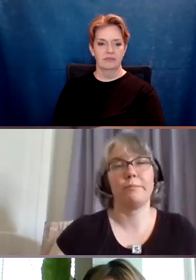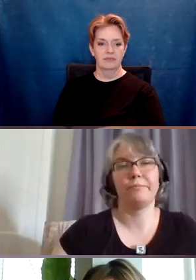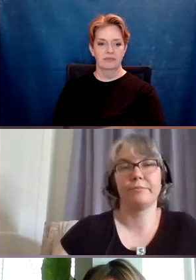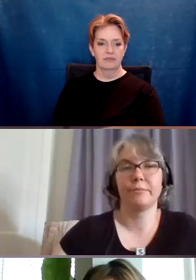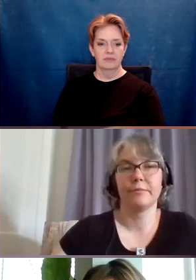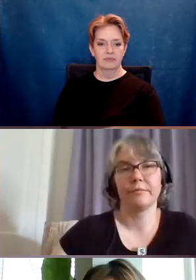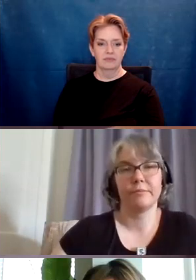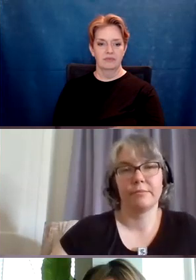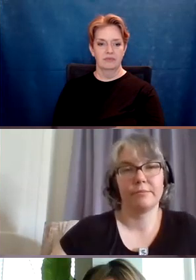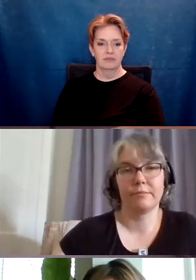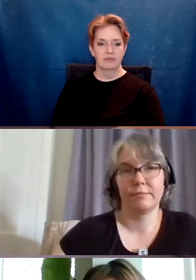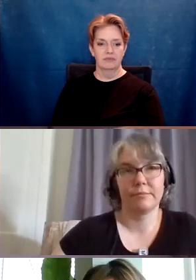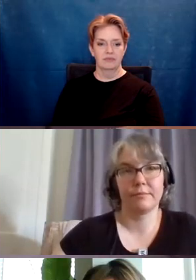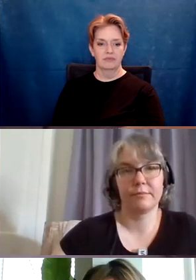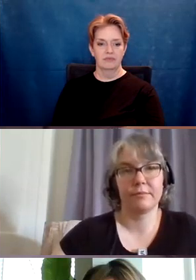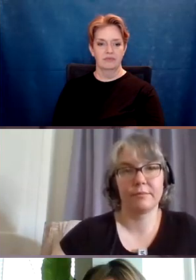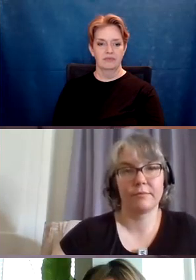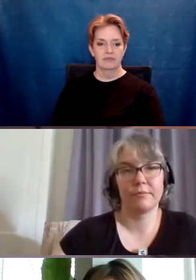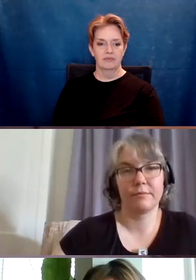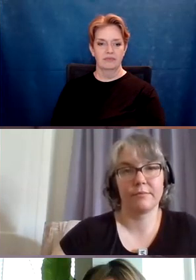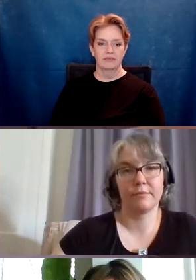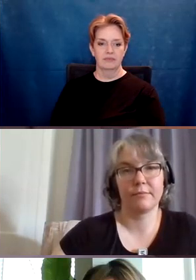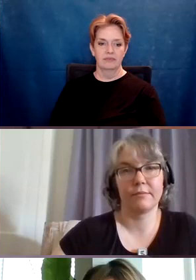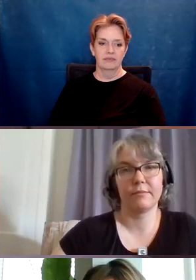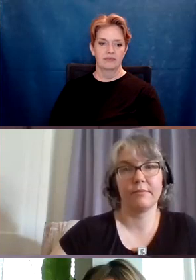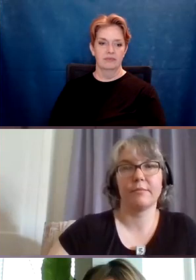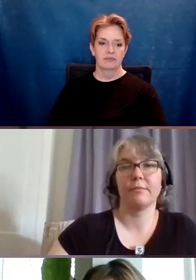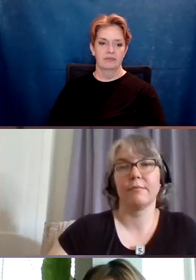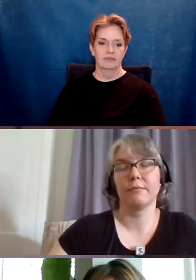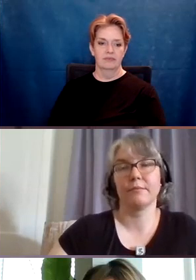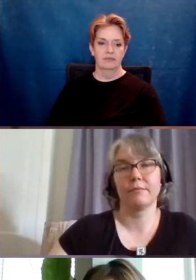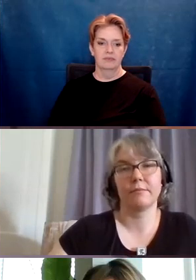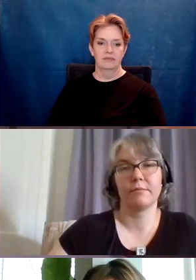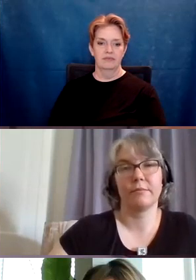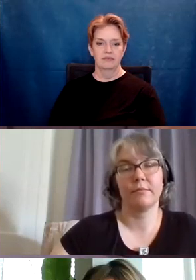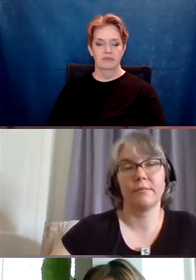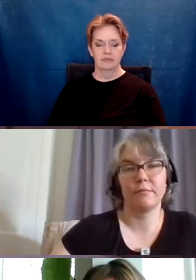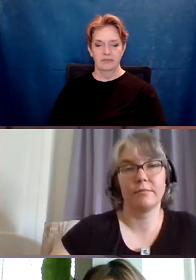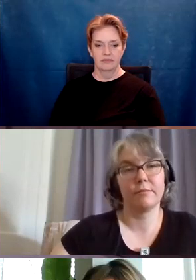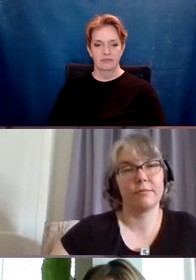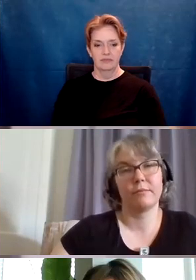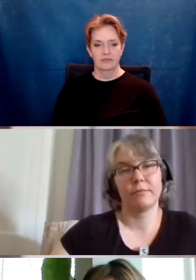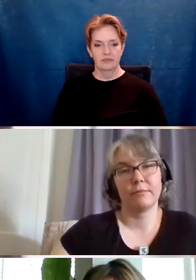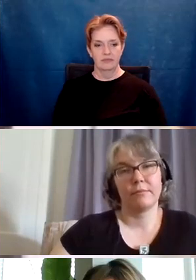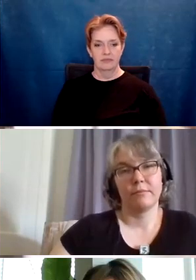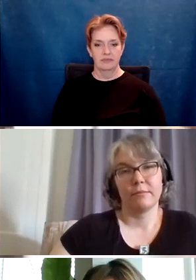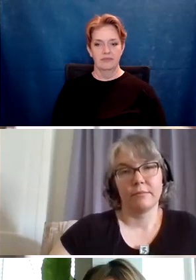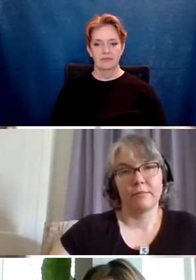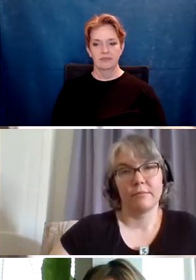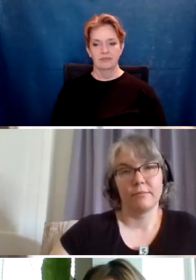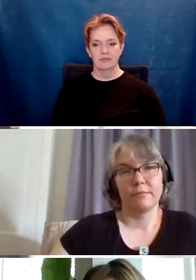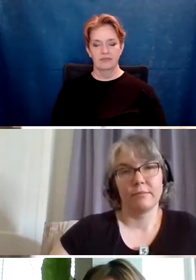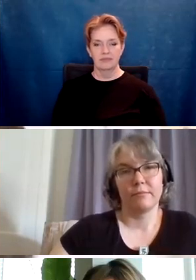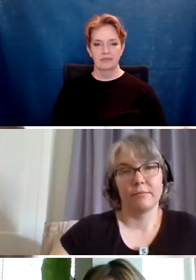African American and Creole workers. The addition of African House murals